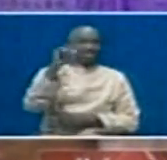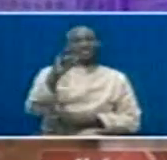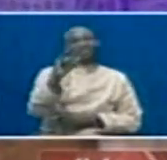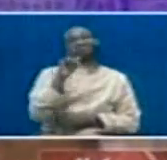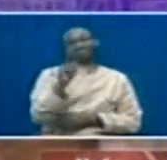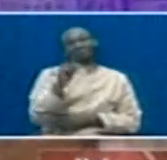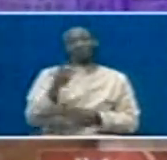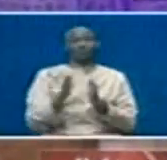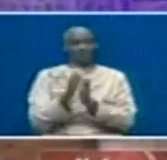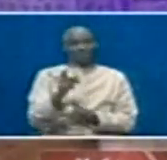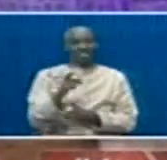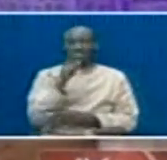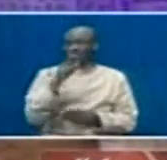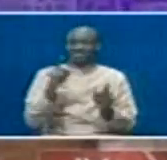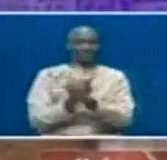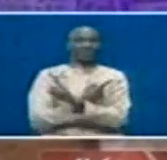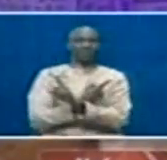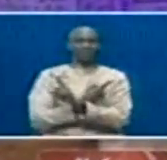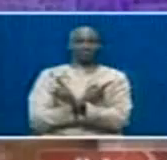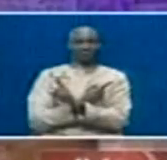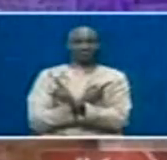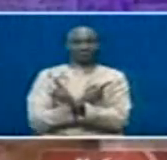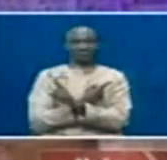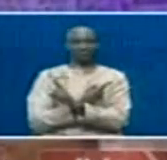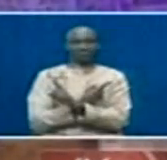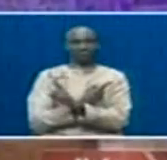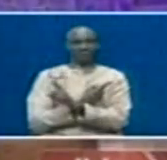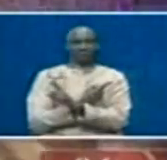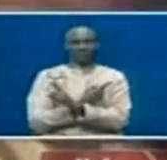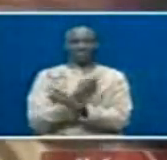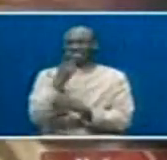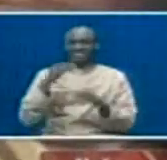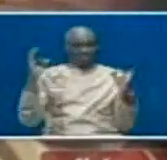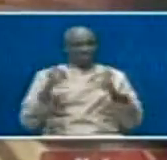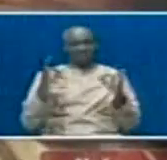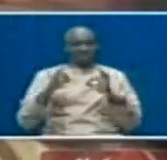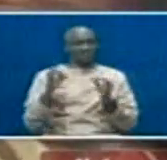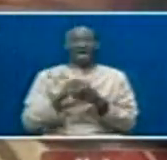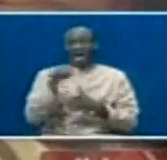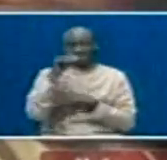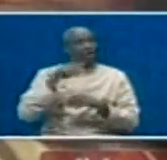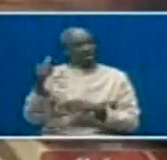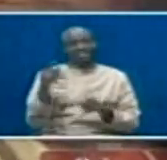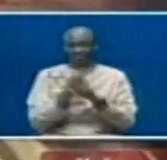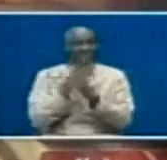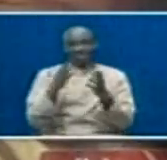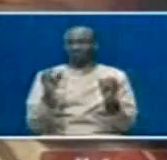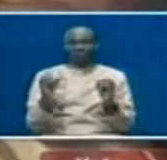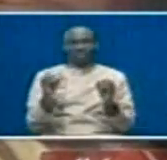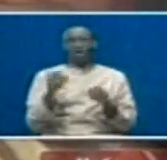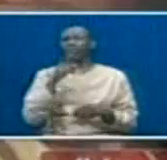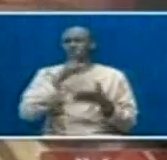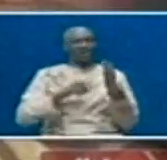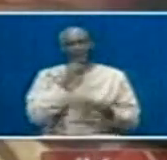Mazrui, that is something else. That's incredible. That's the best. That's amazing. Can't ask for anything better. No. True. What a